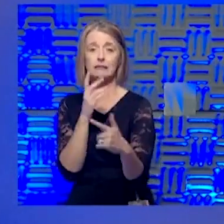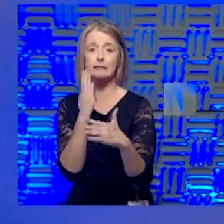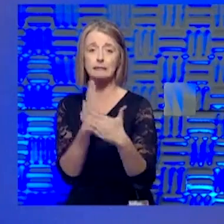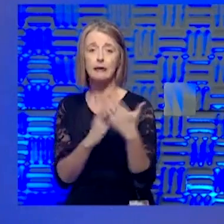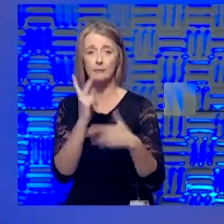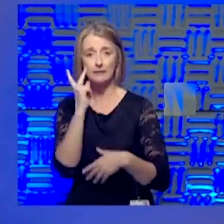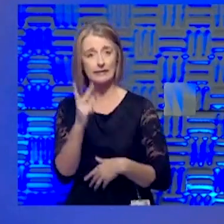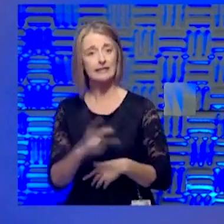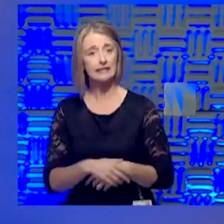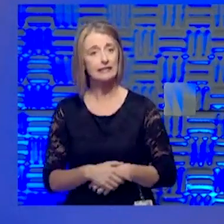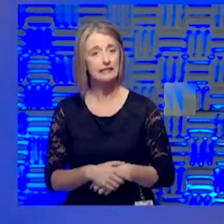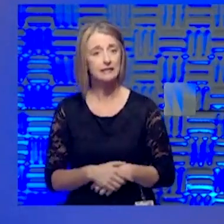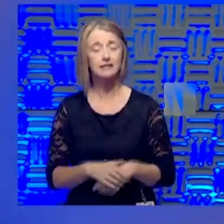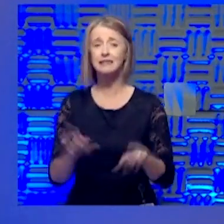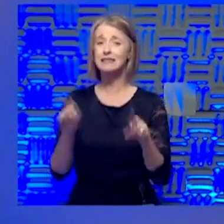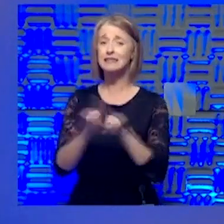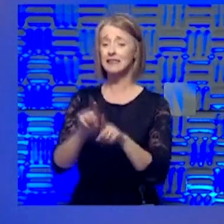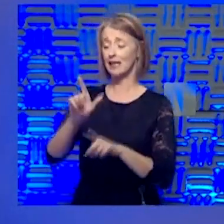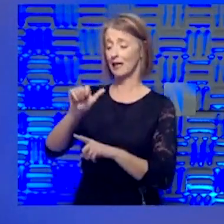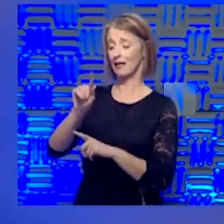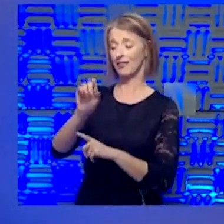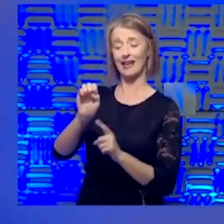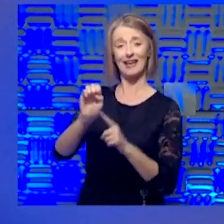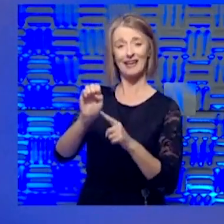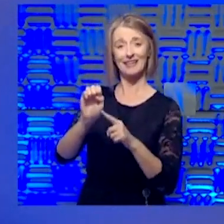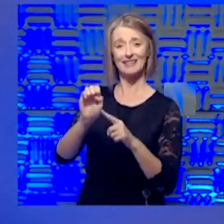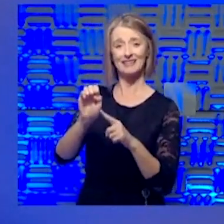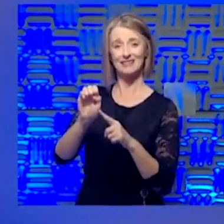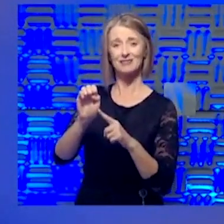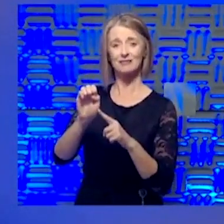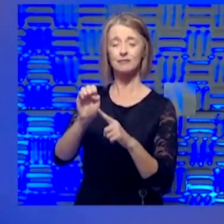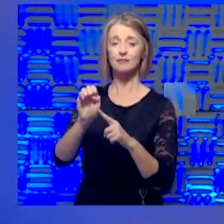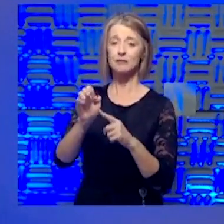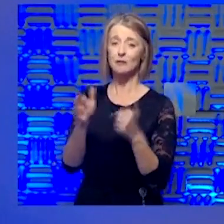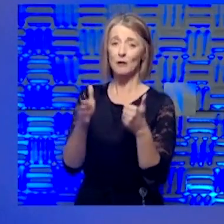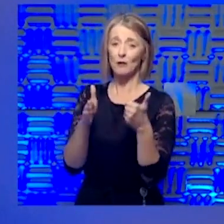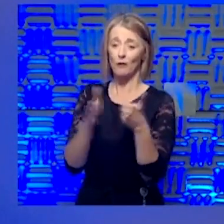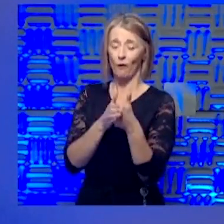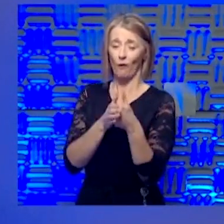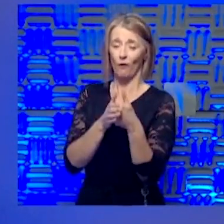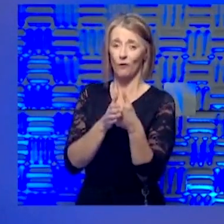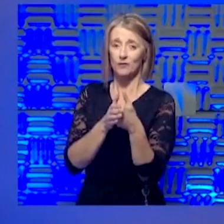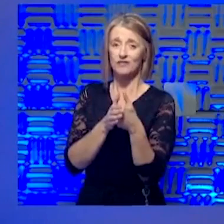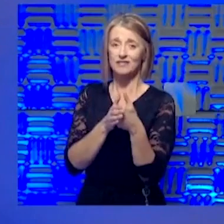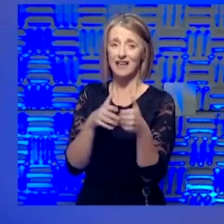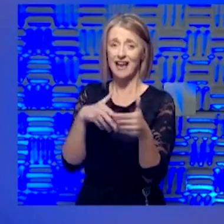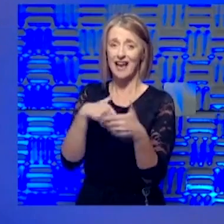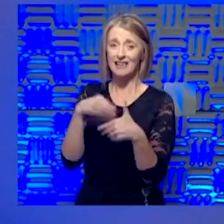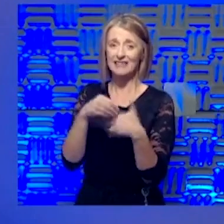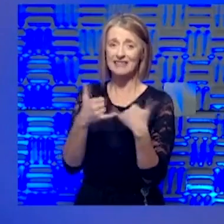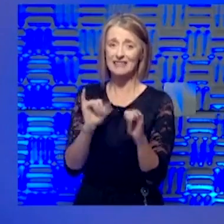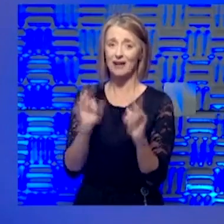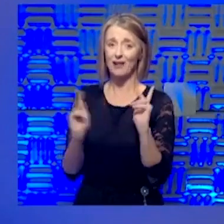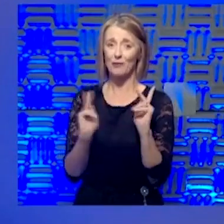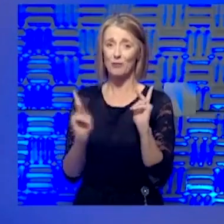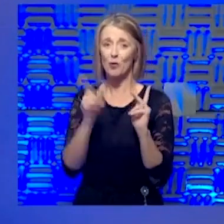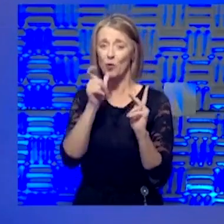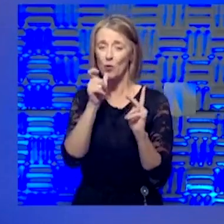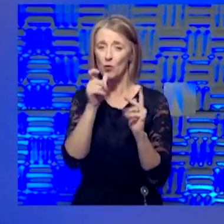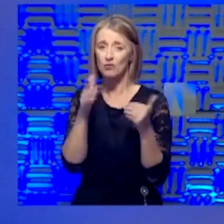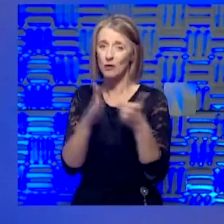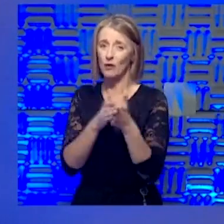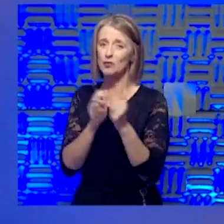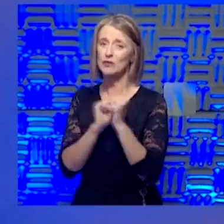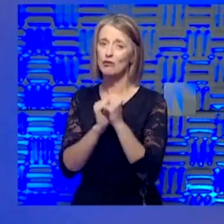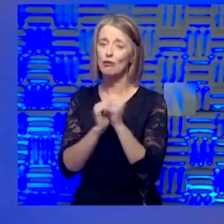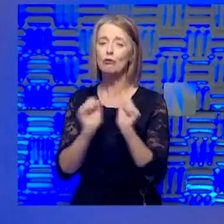I would agree with you. Just like the Lake of the Ozarks, you're still in pretty close quarters, even though you are outside. There are a lot of people who are pretty close to